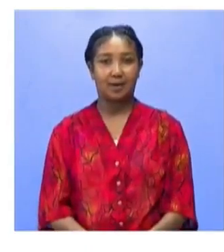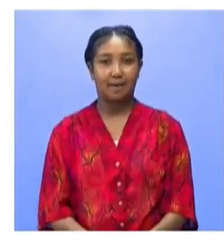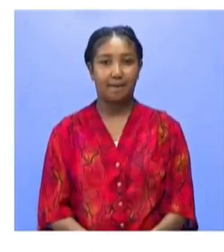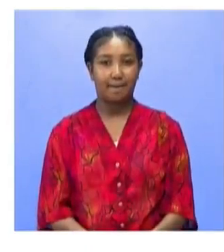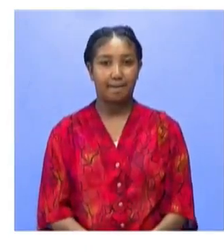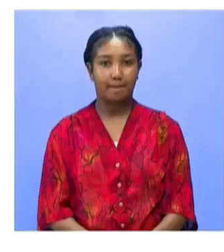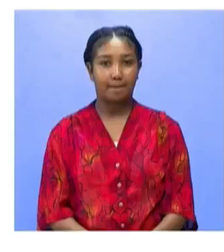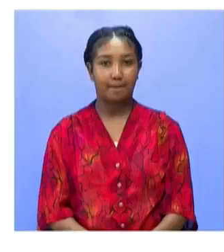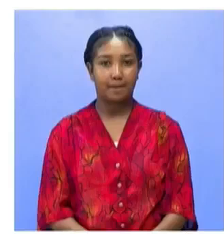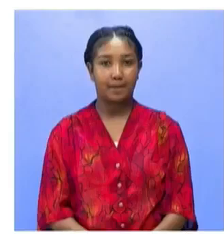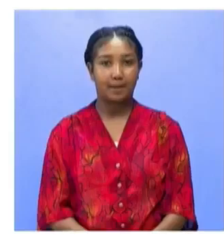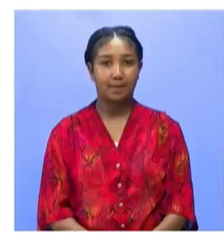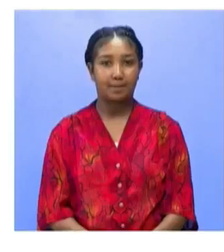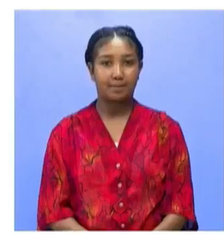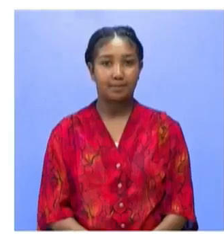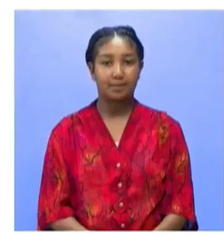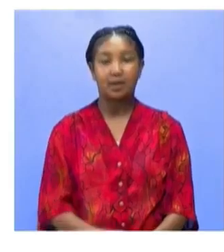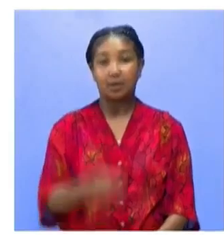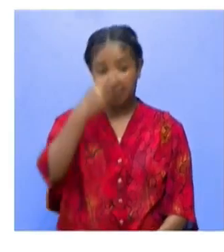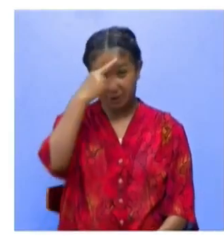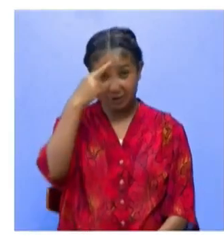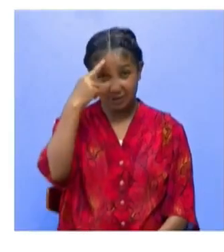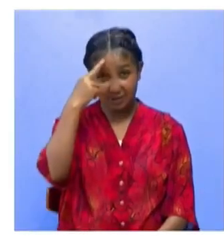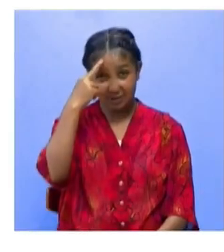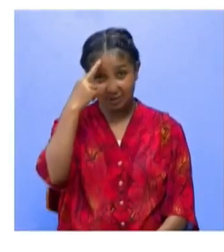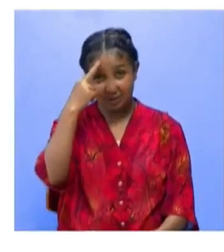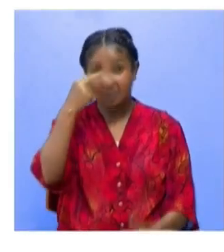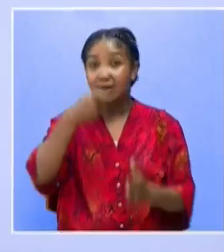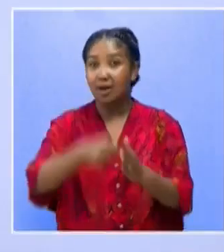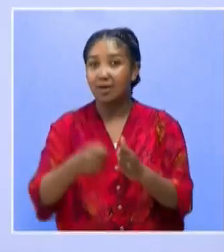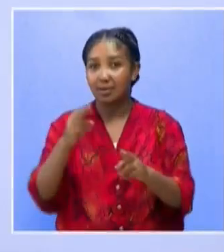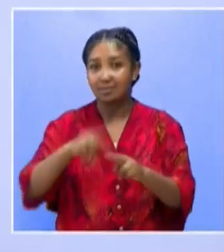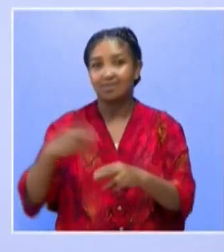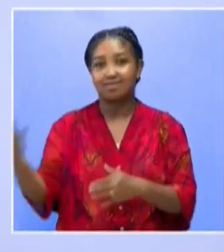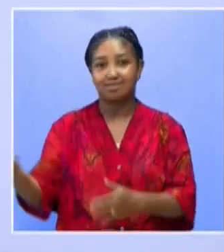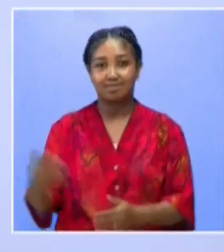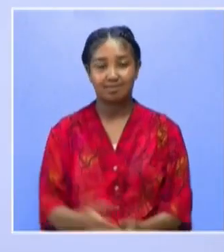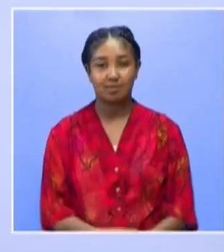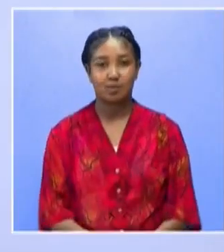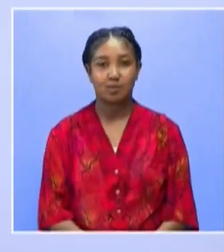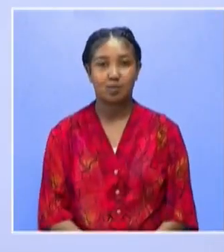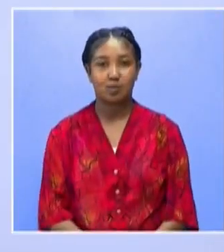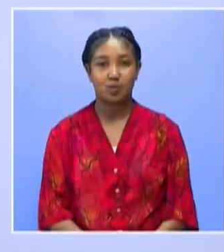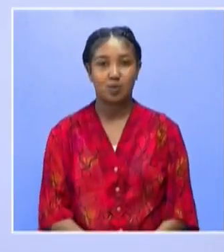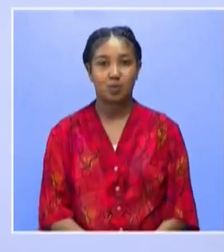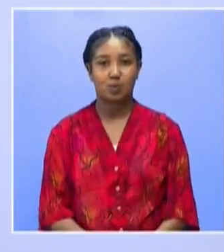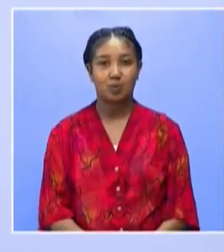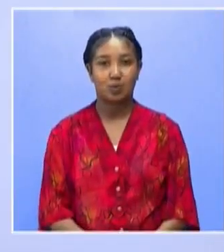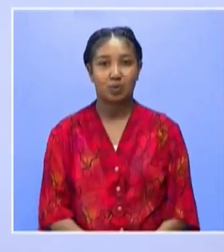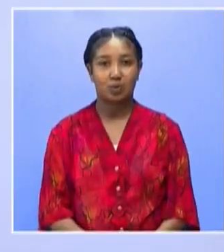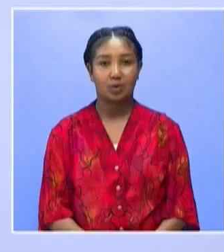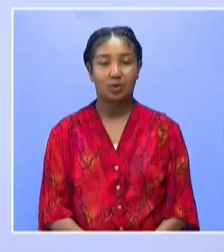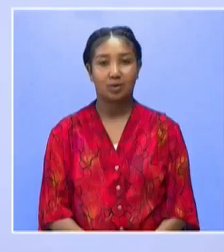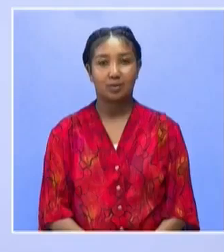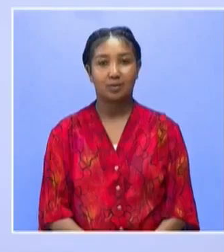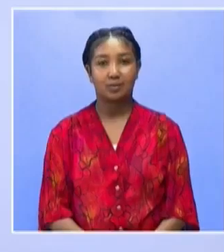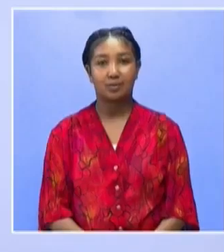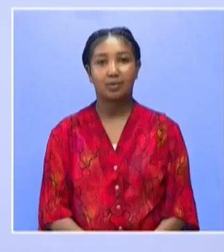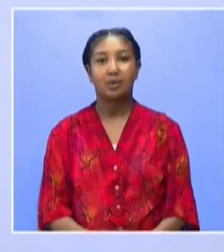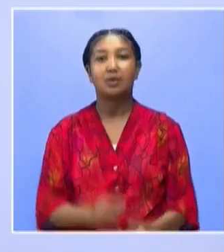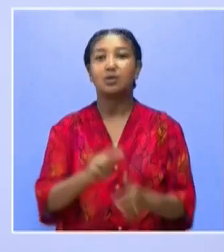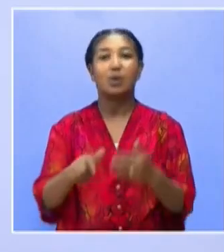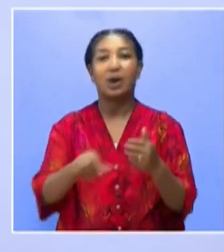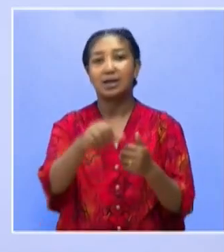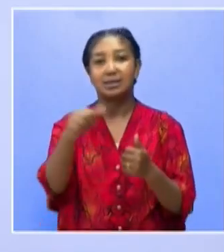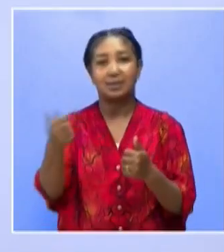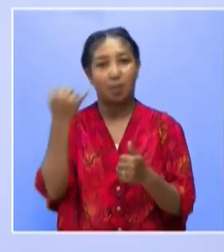is cleaned because the result is present. Okay? Bravo. So what about